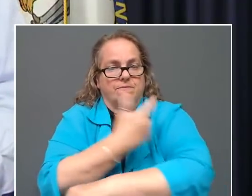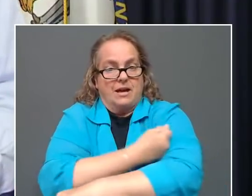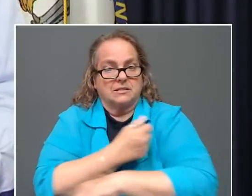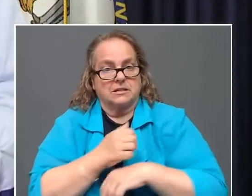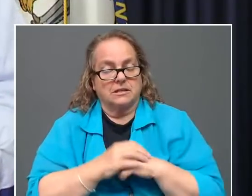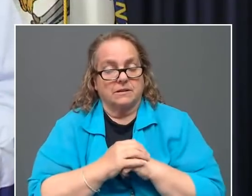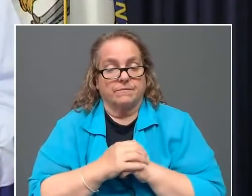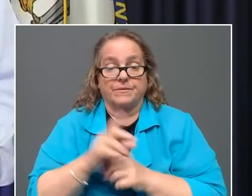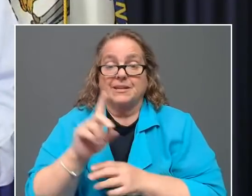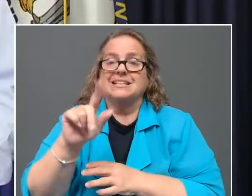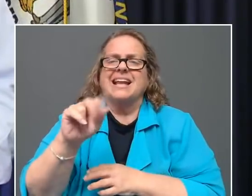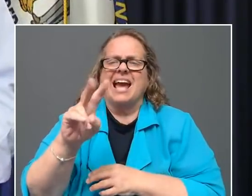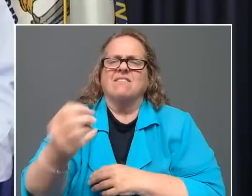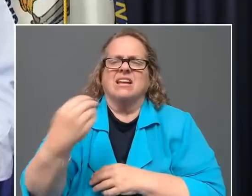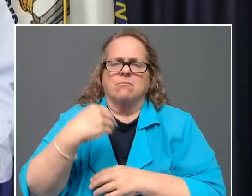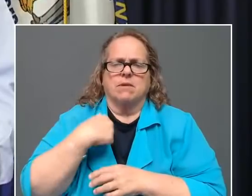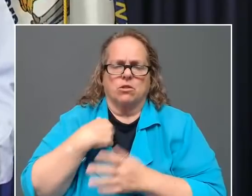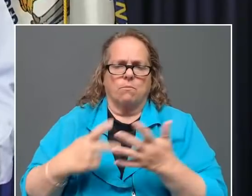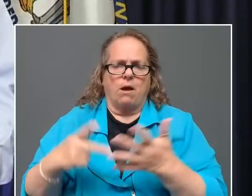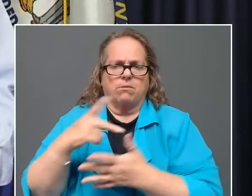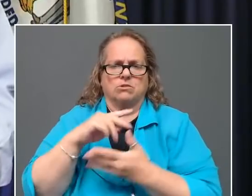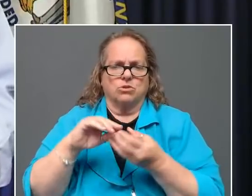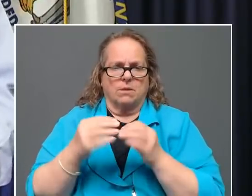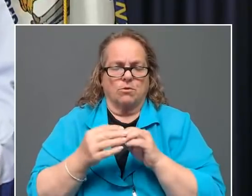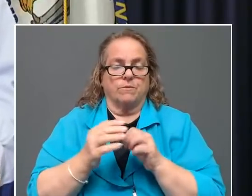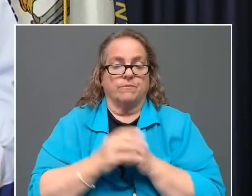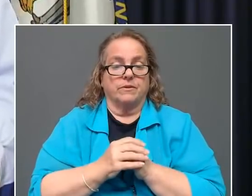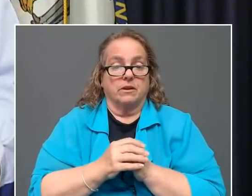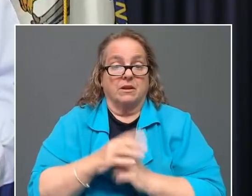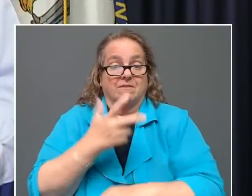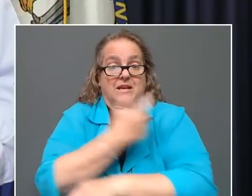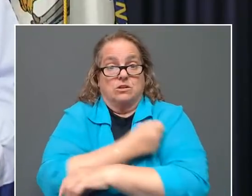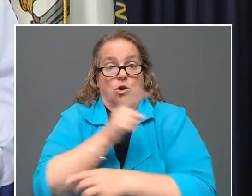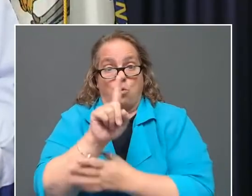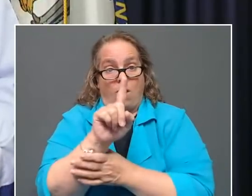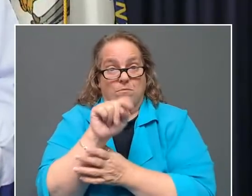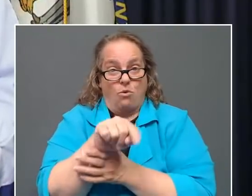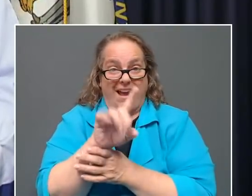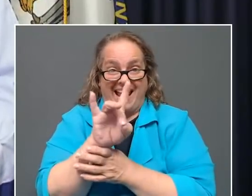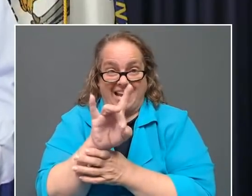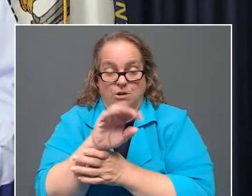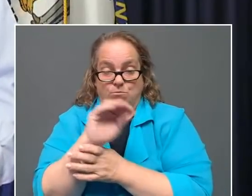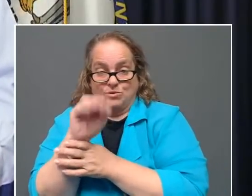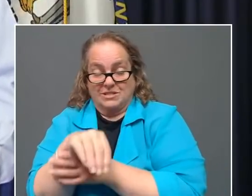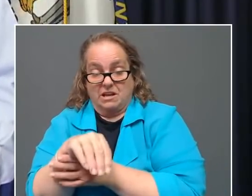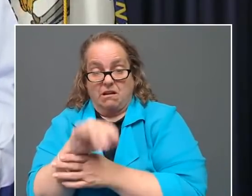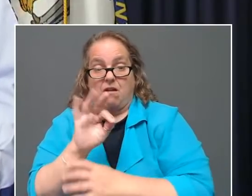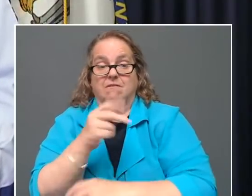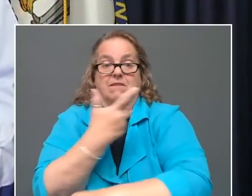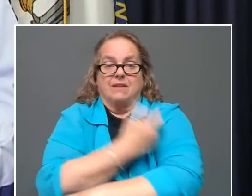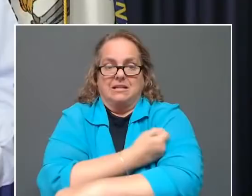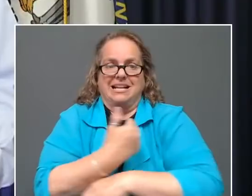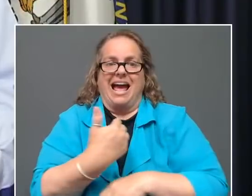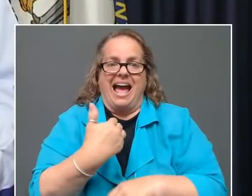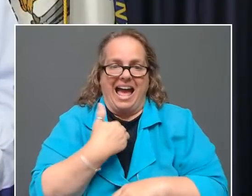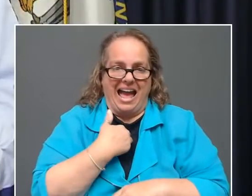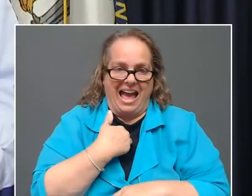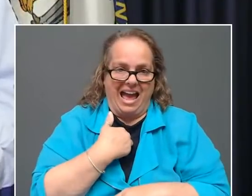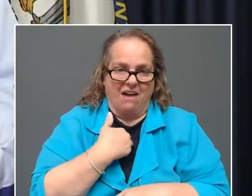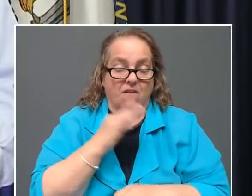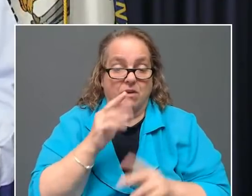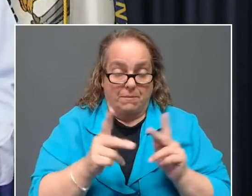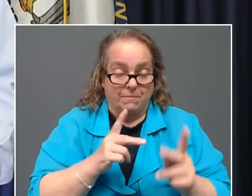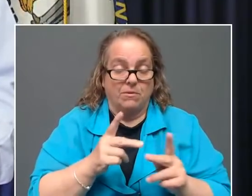On vaccinations, 1.8% of vaccinations people vaccinated